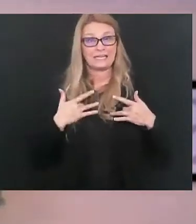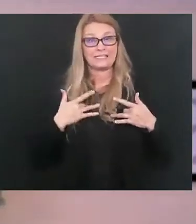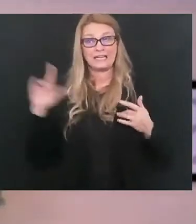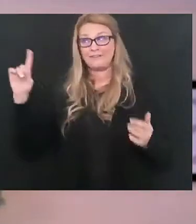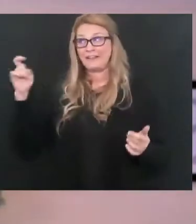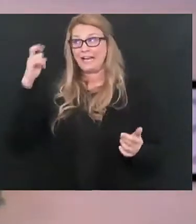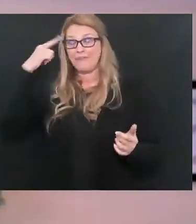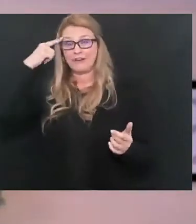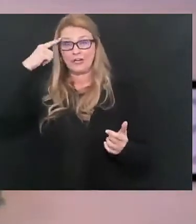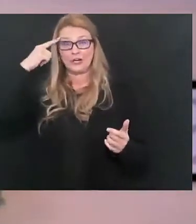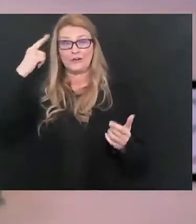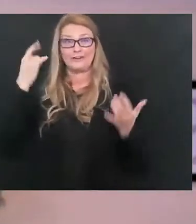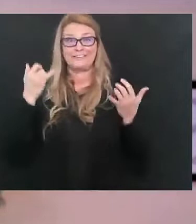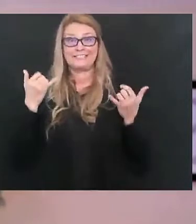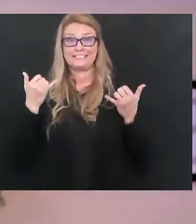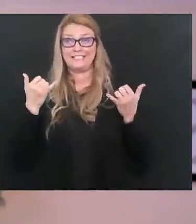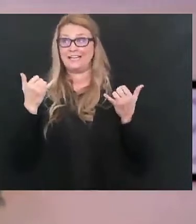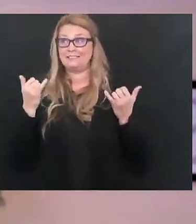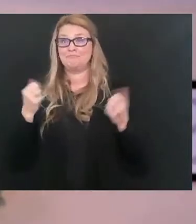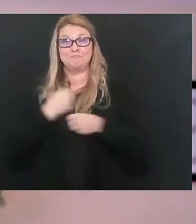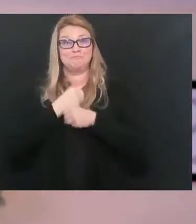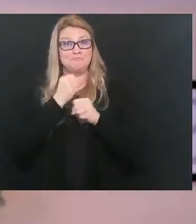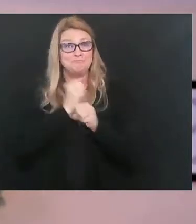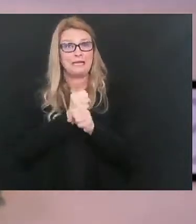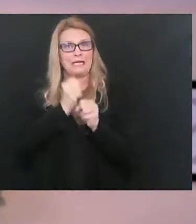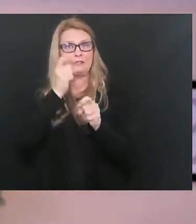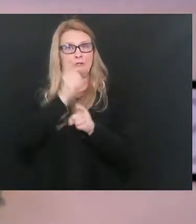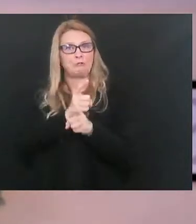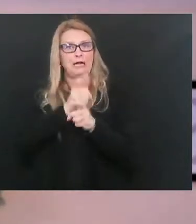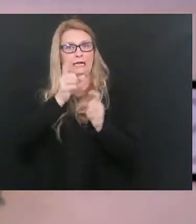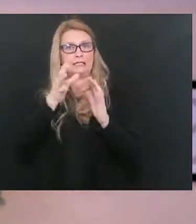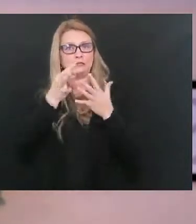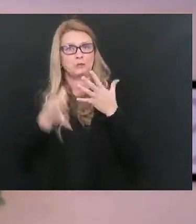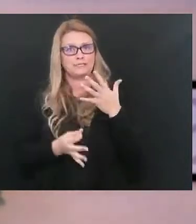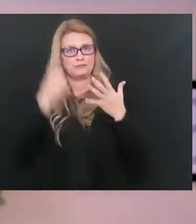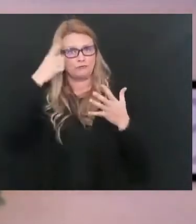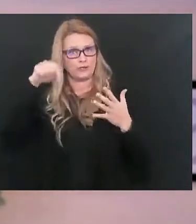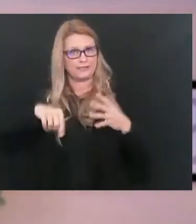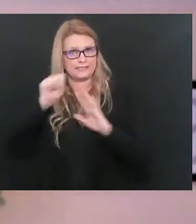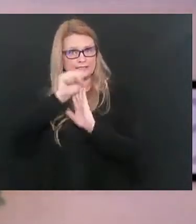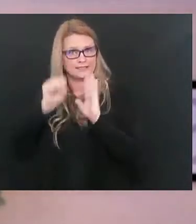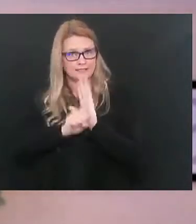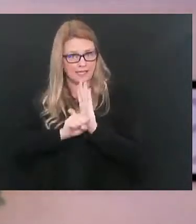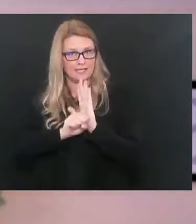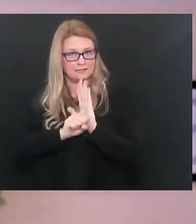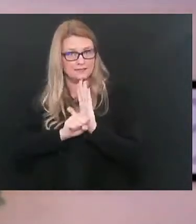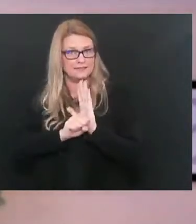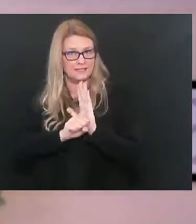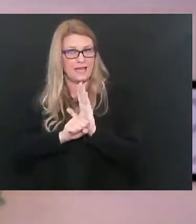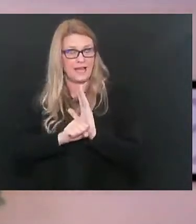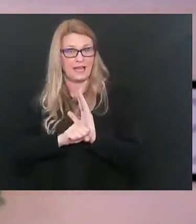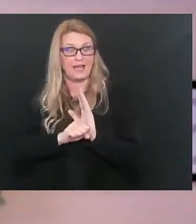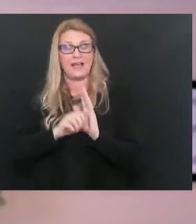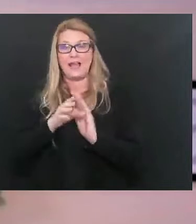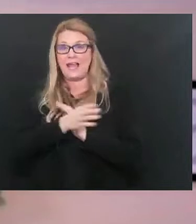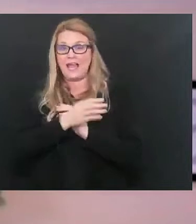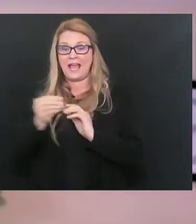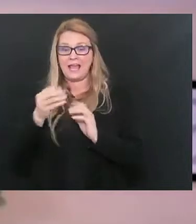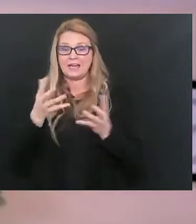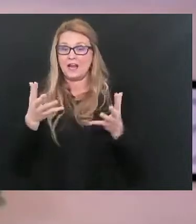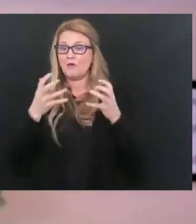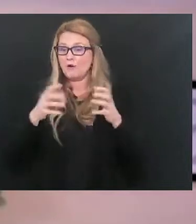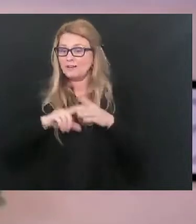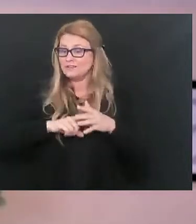governor has moved in the direction for the state that he has, and we will. Let me just start off